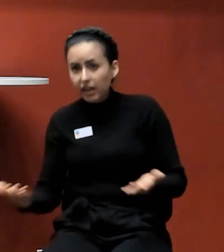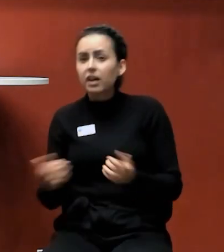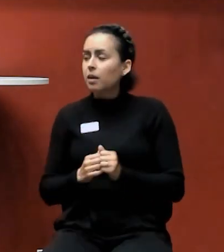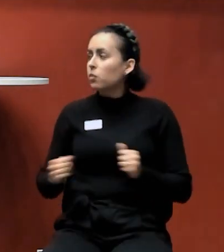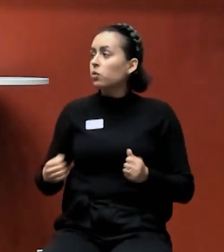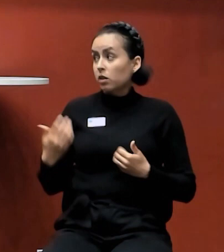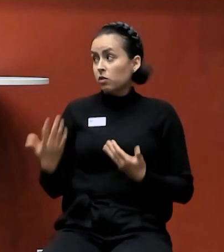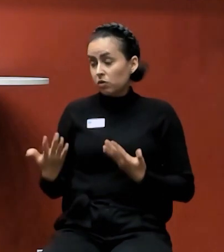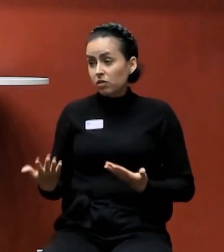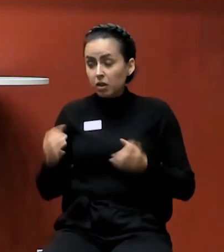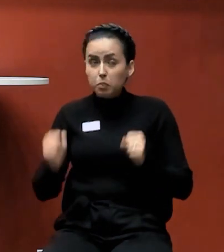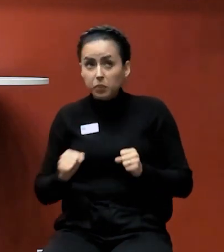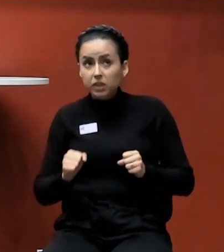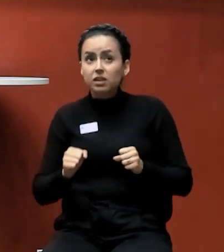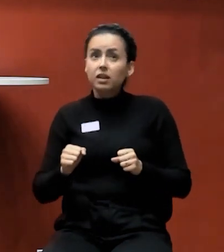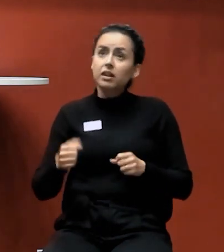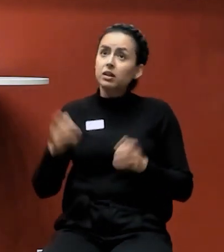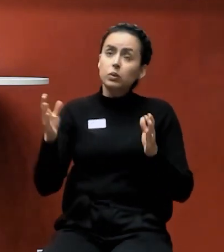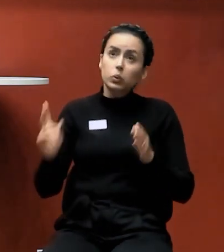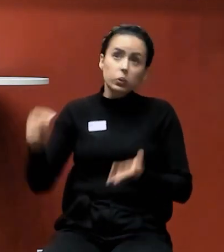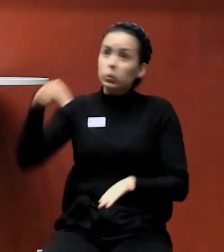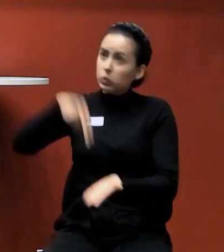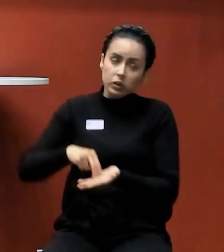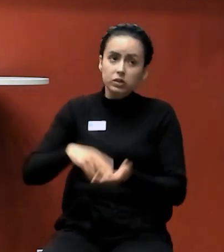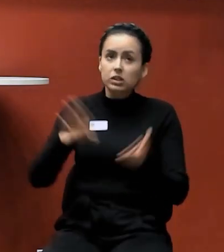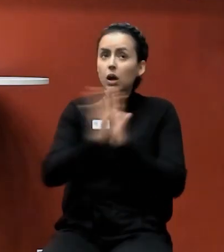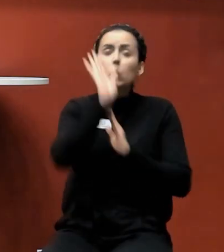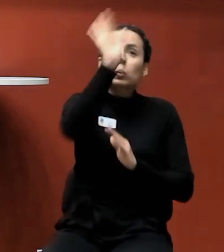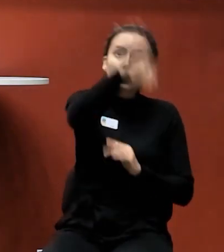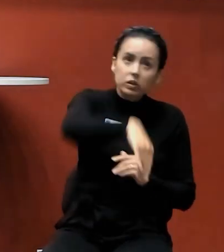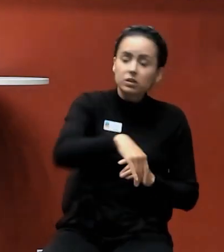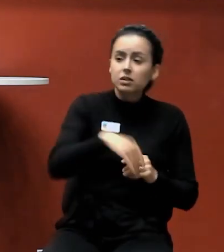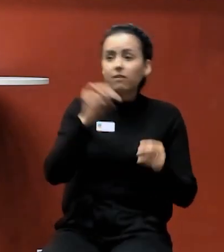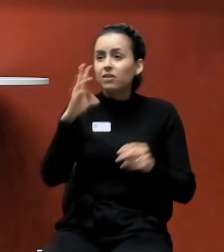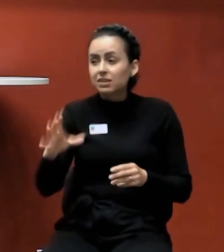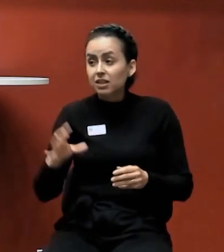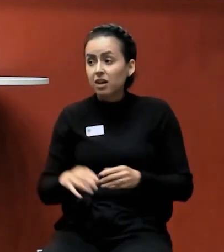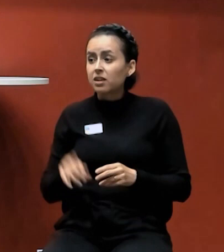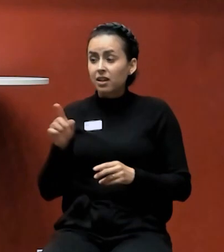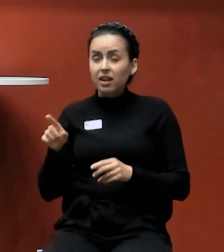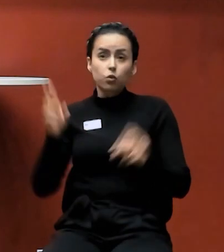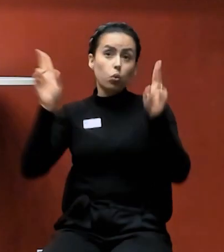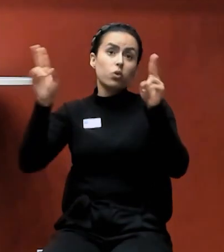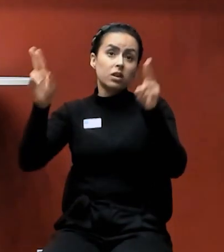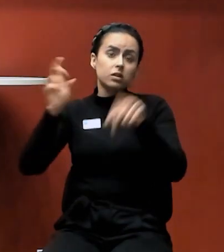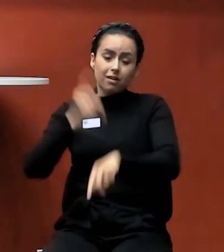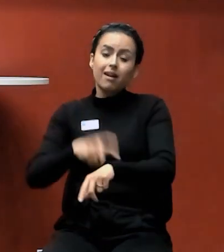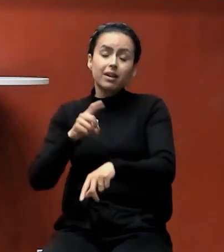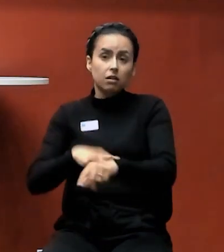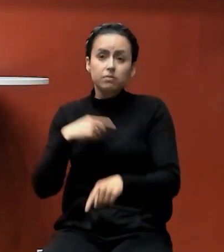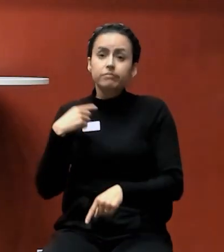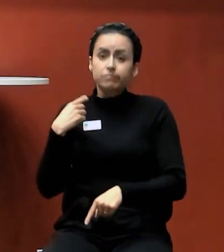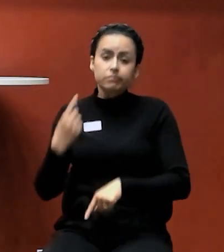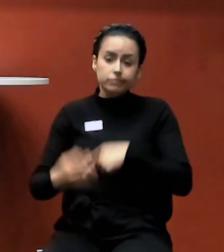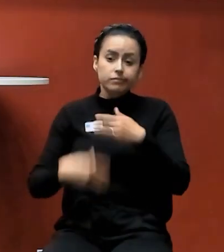he's now got to get through and get out and get up. And all of this is taking place in real time. So that